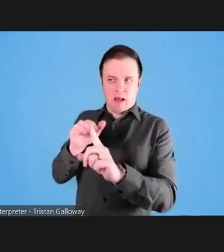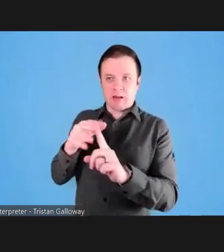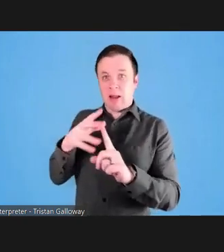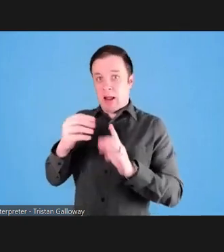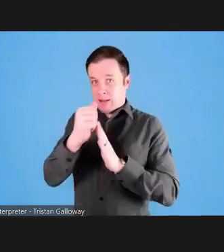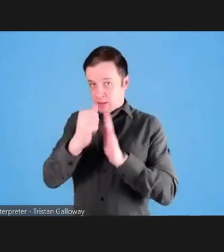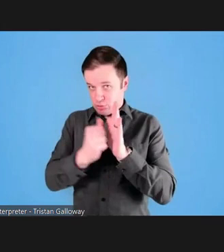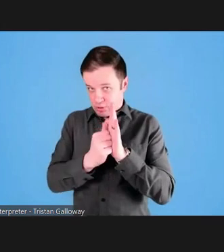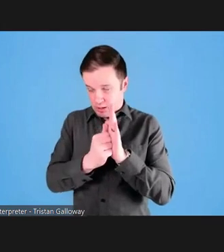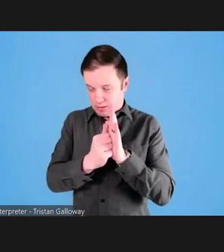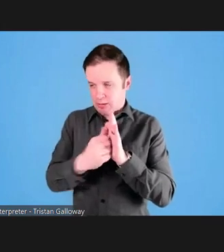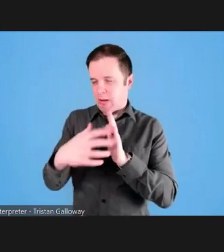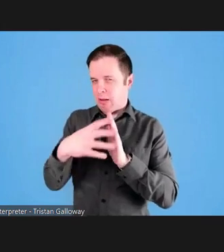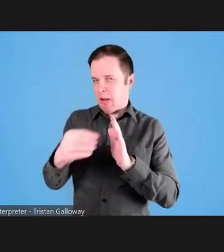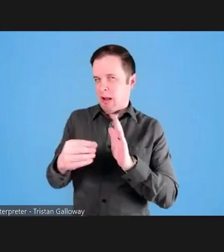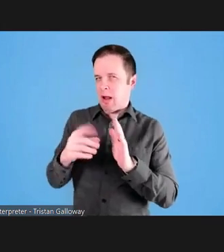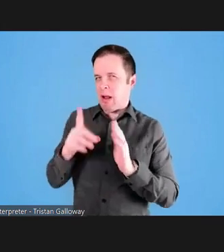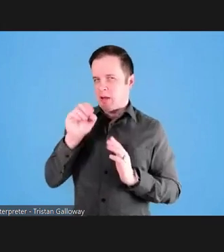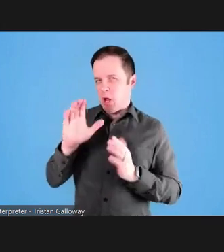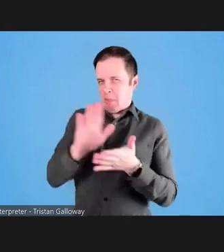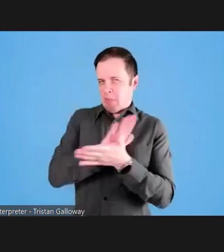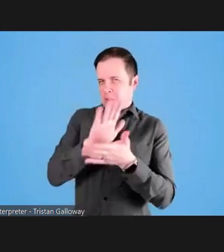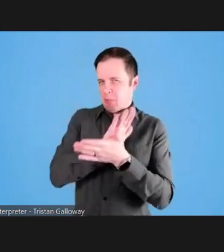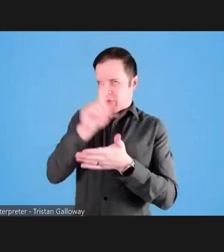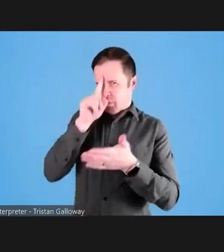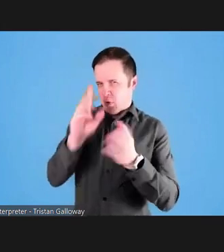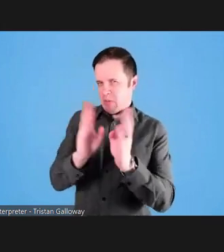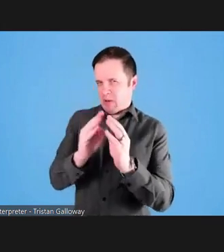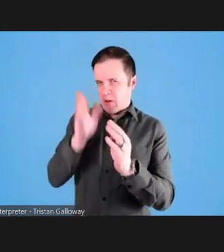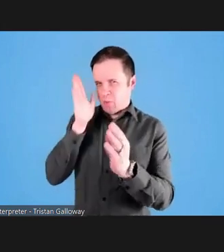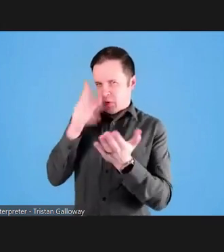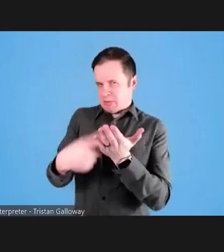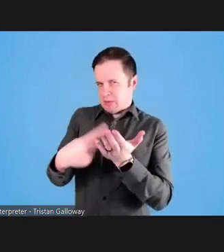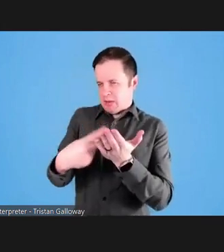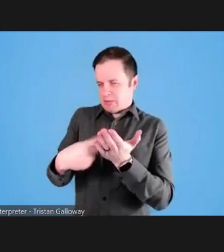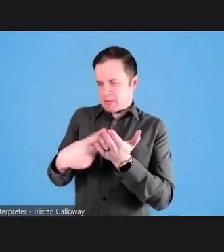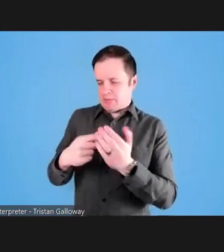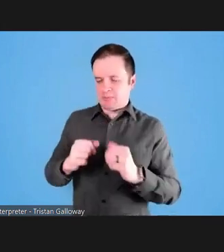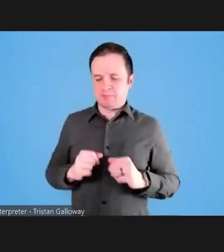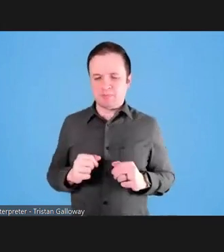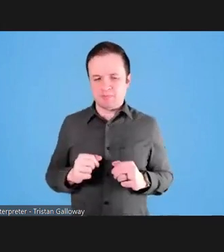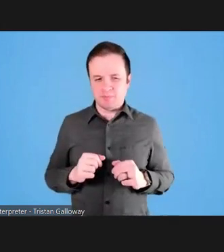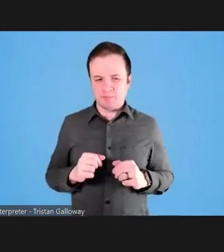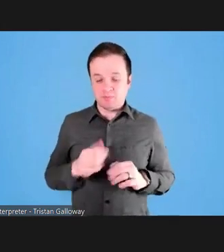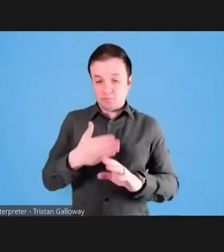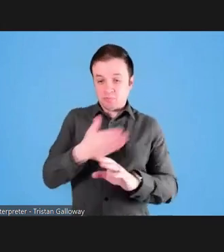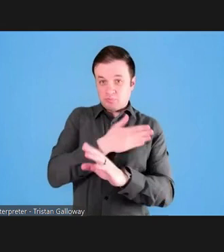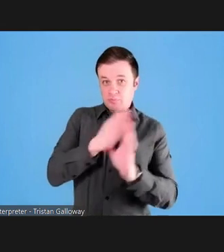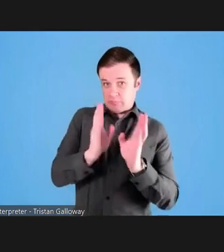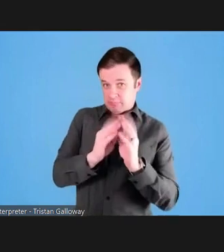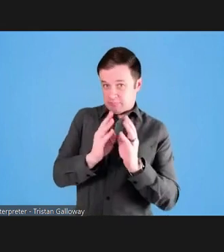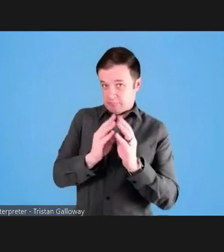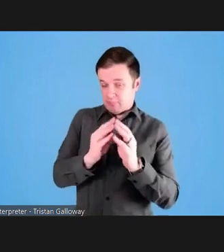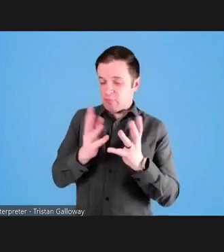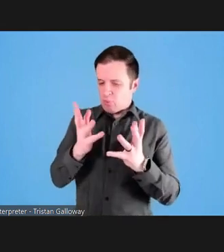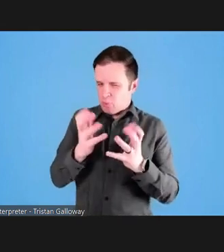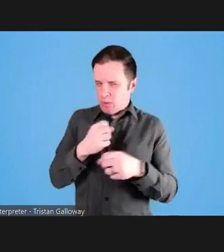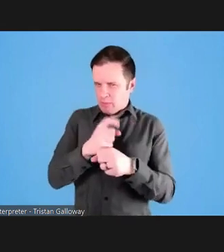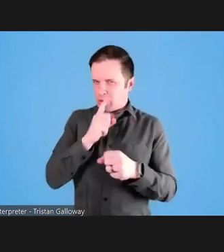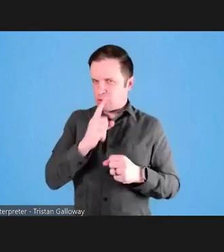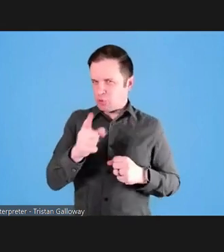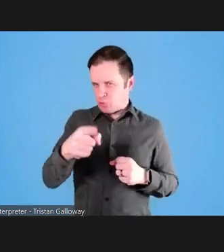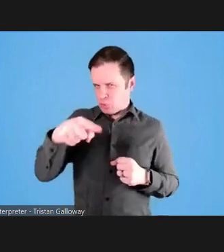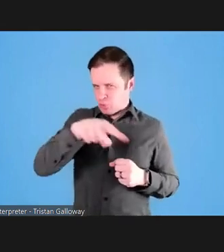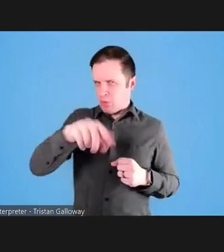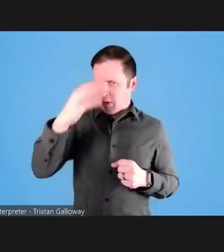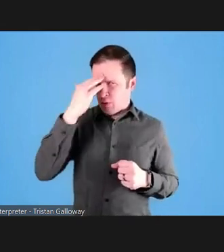the supporting documents for the meeting, which we'll be discussing next. Prior to the meeting, you'll want to familiarize yourself